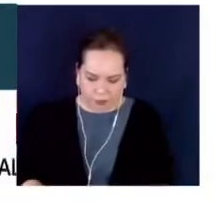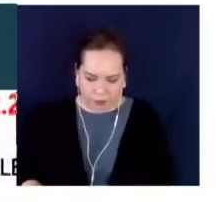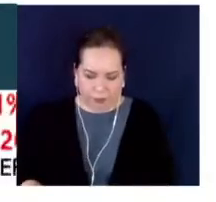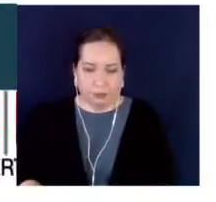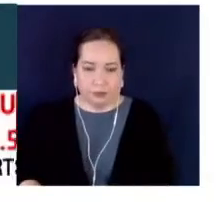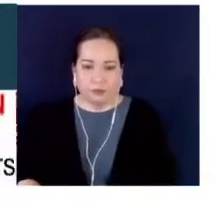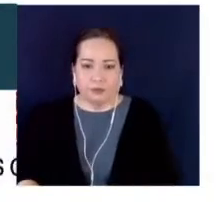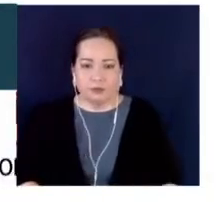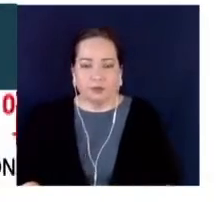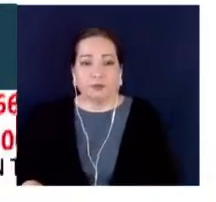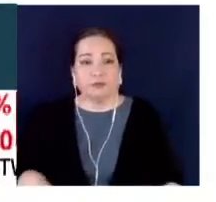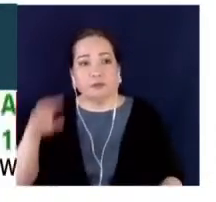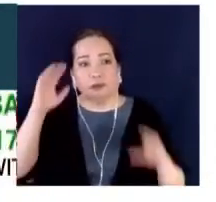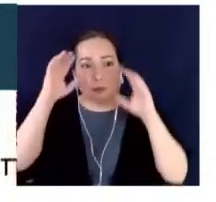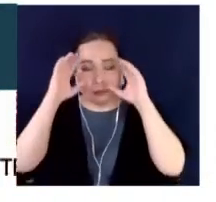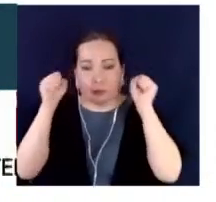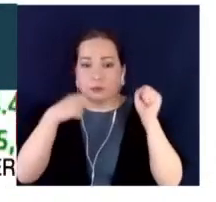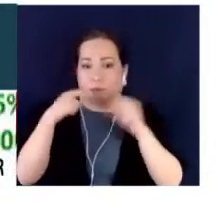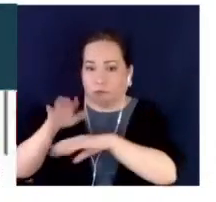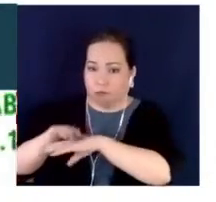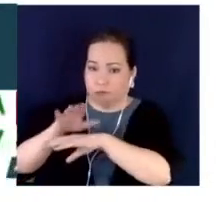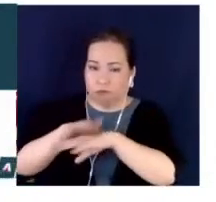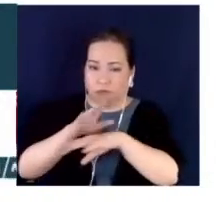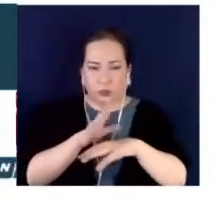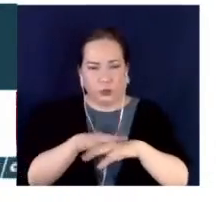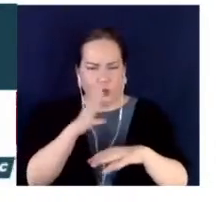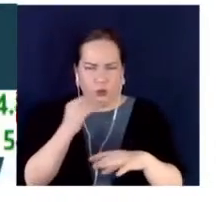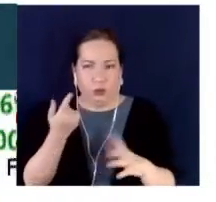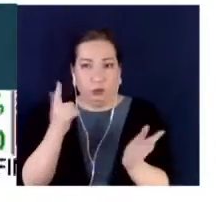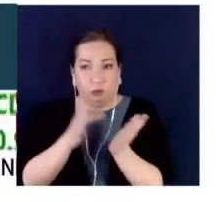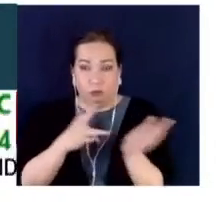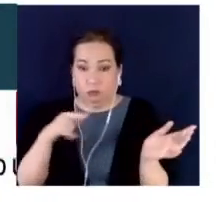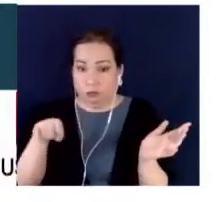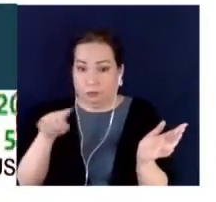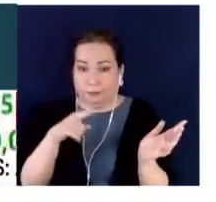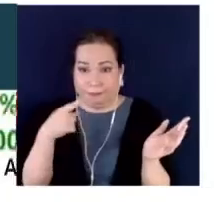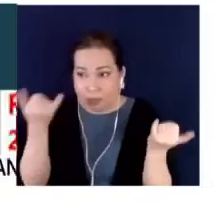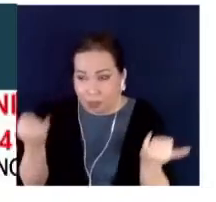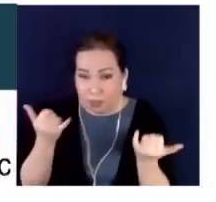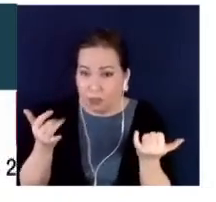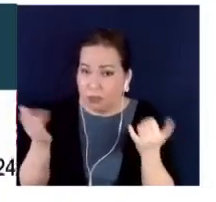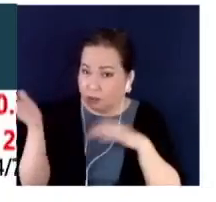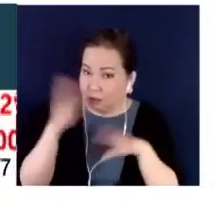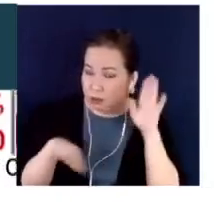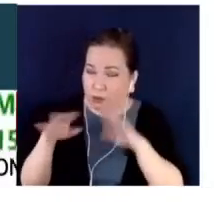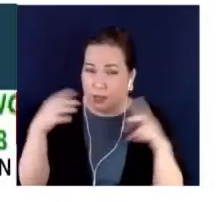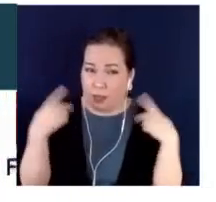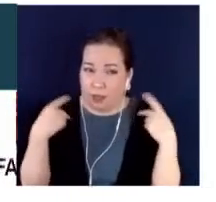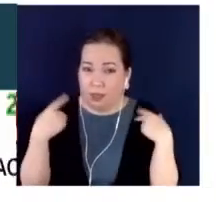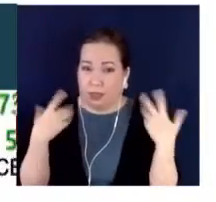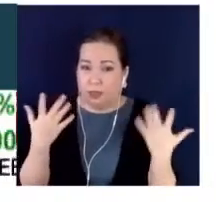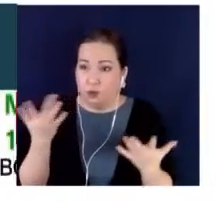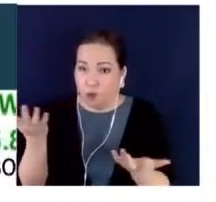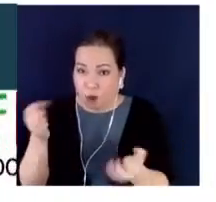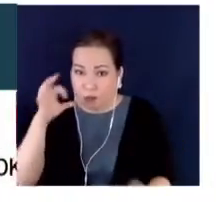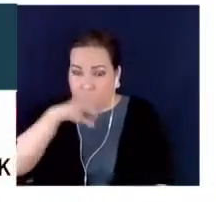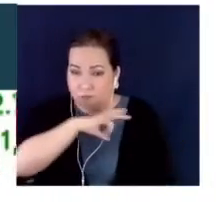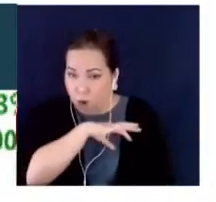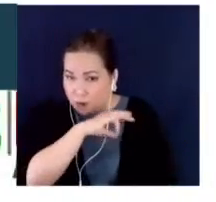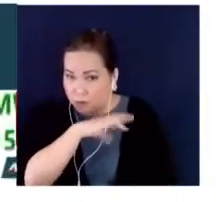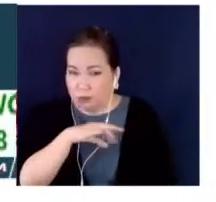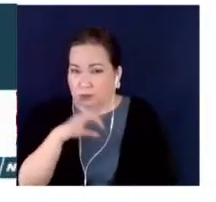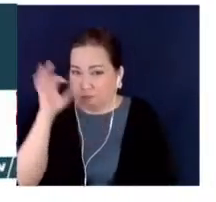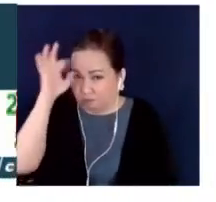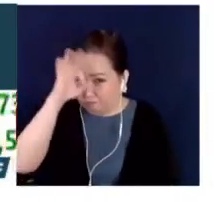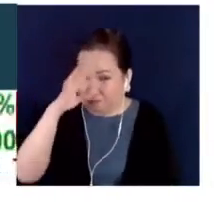also last night warning people who might take advantage of the situation to profit from it. But